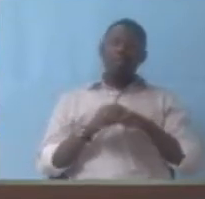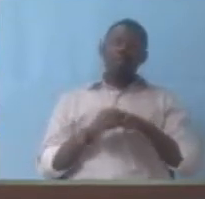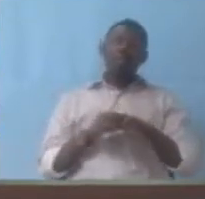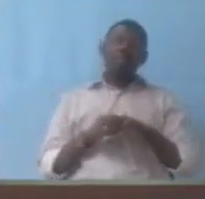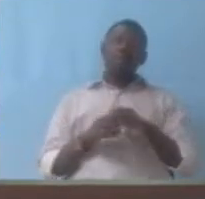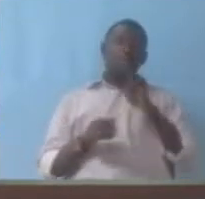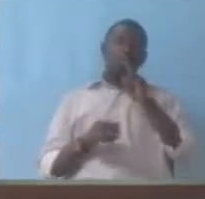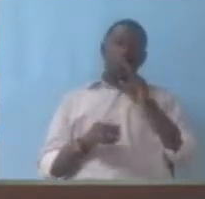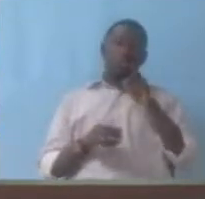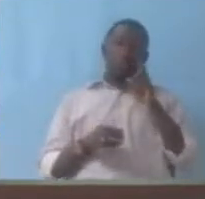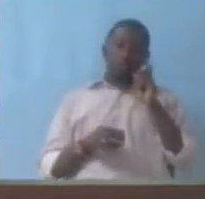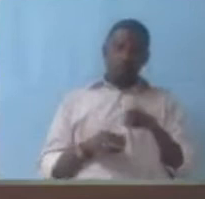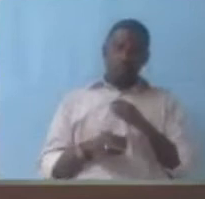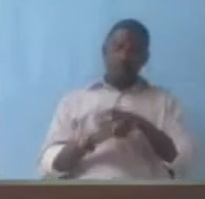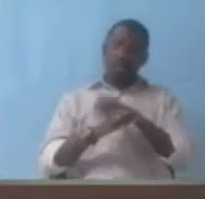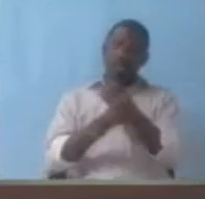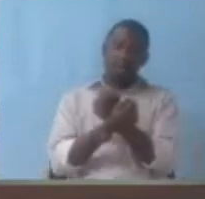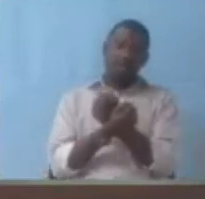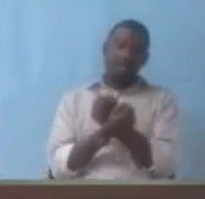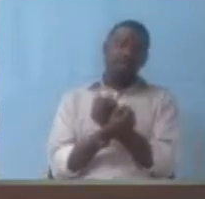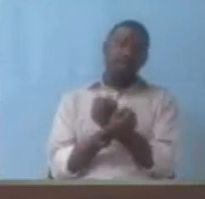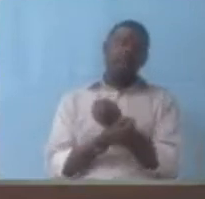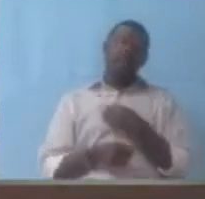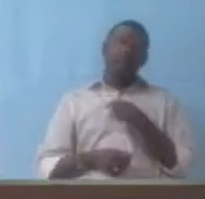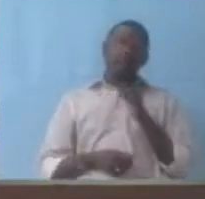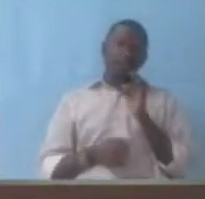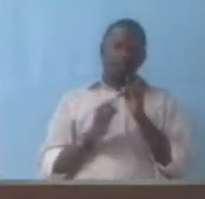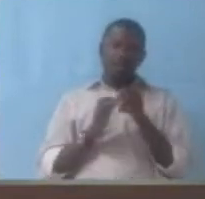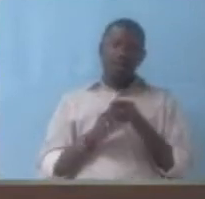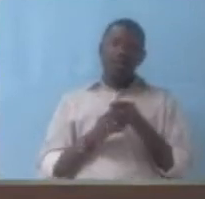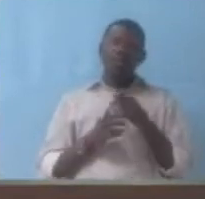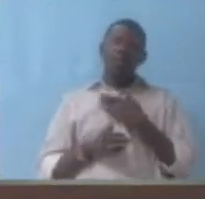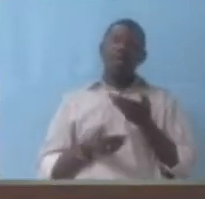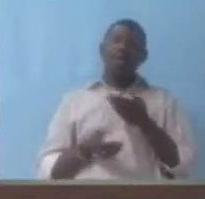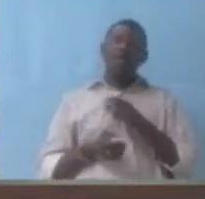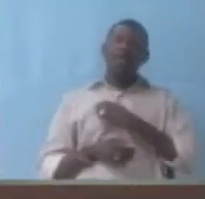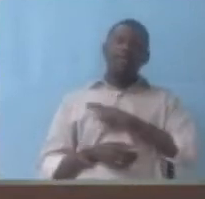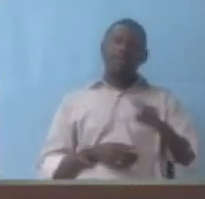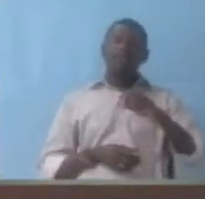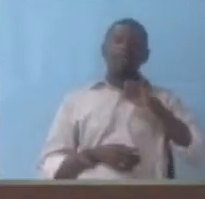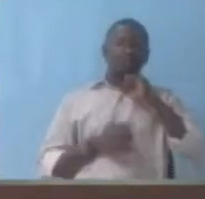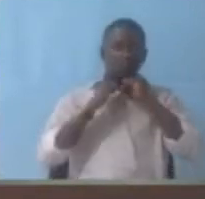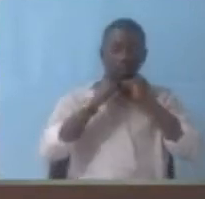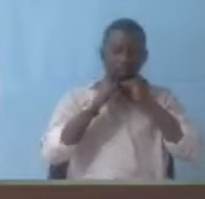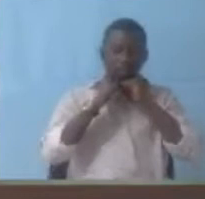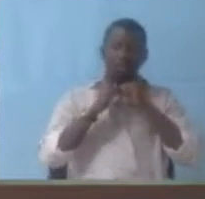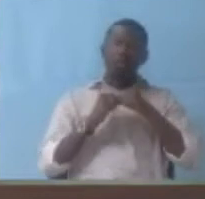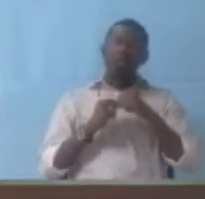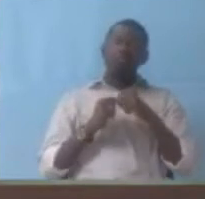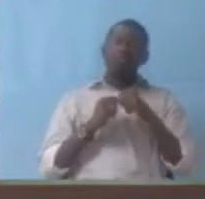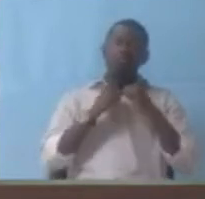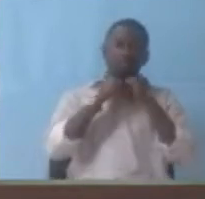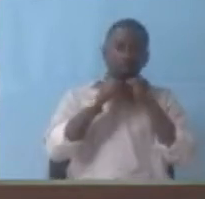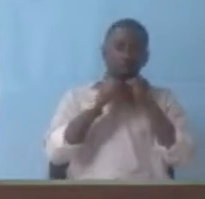Decree number three. Yeah, that is state security detention Two, and police personnel. Yes, it says that where the vice chairman of the Armed Forces Provisional Ruling Council